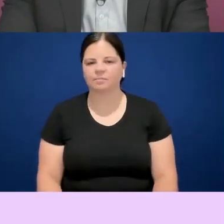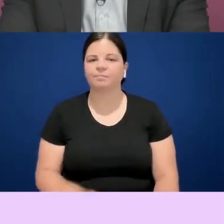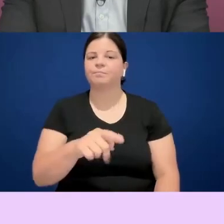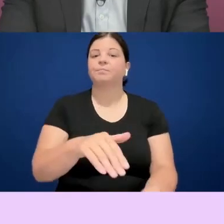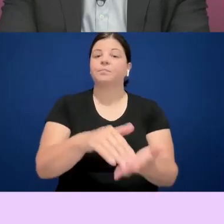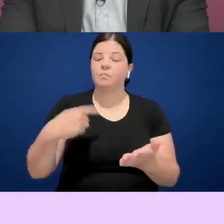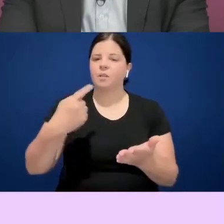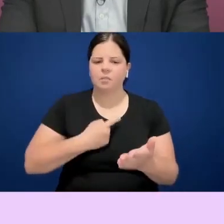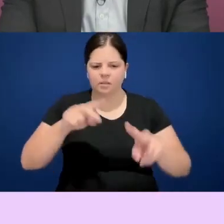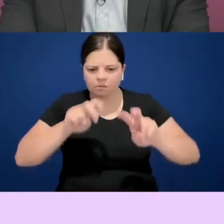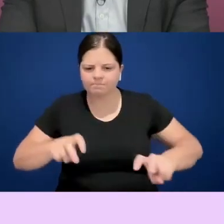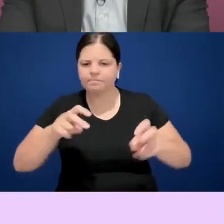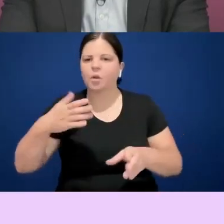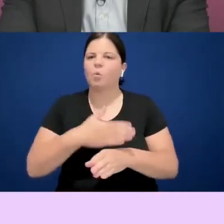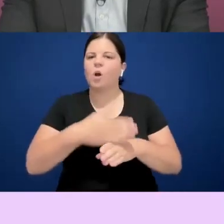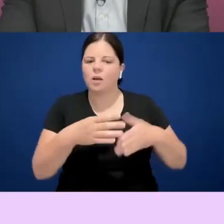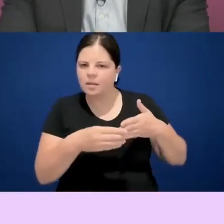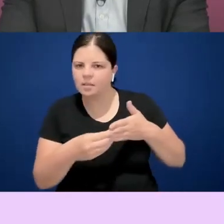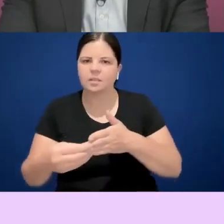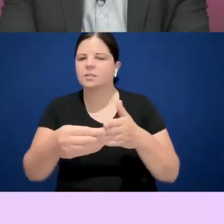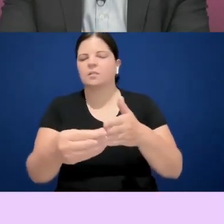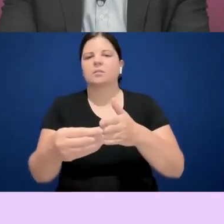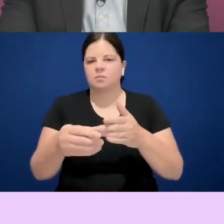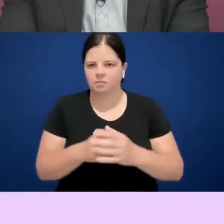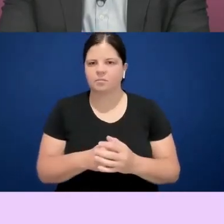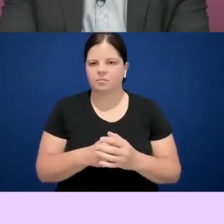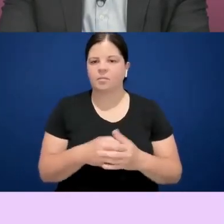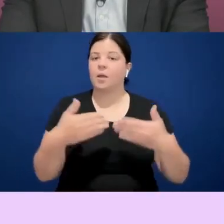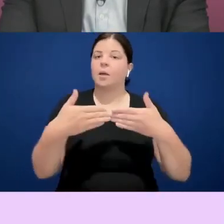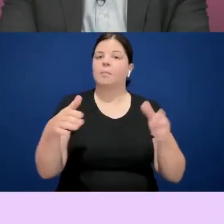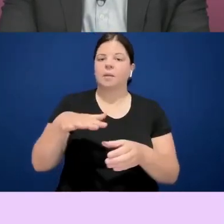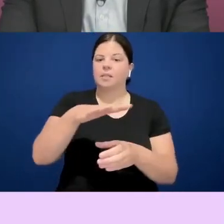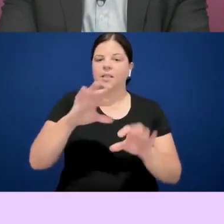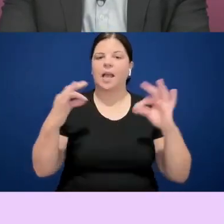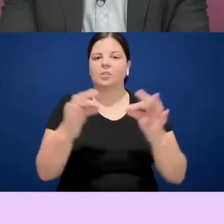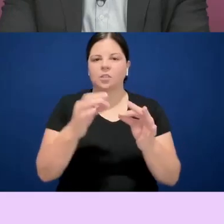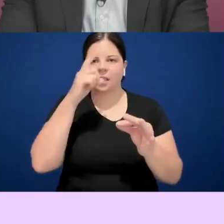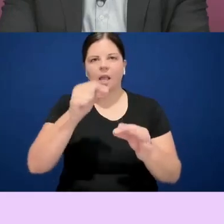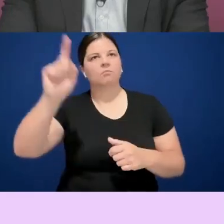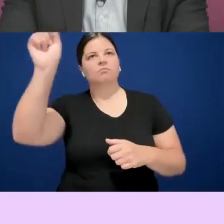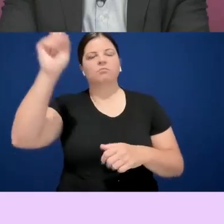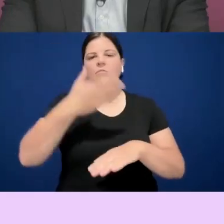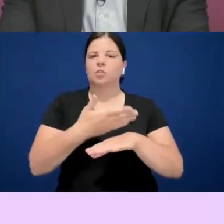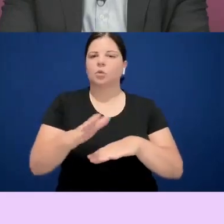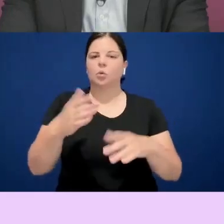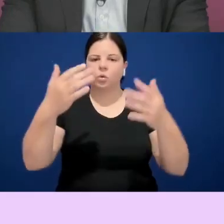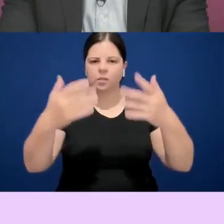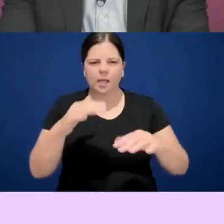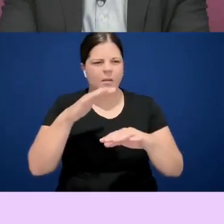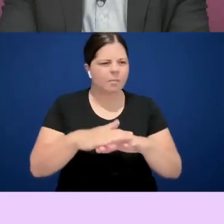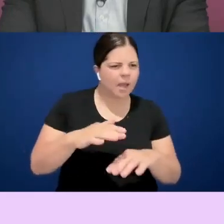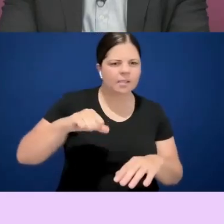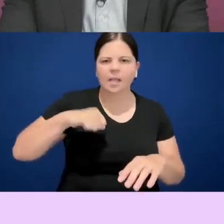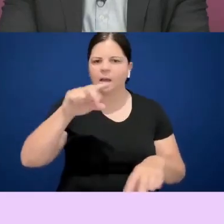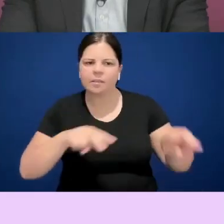and investigative activity and provides public sector agencies with contemporary data on where staff see corruption risks and what are